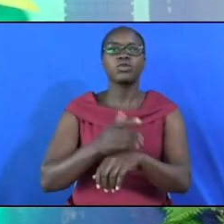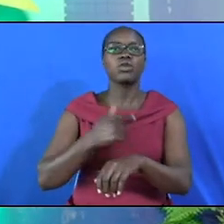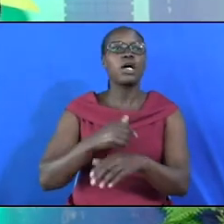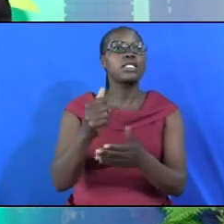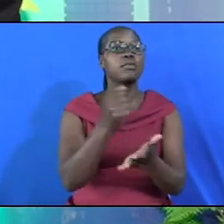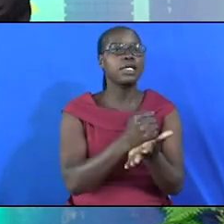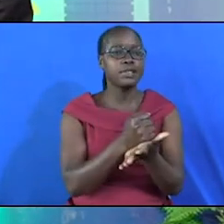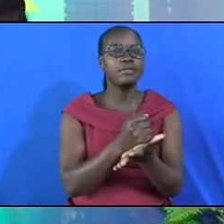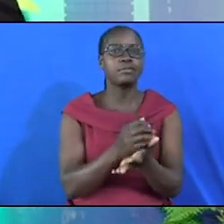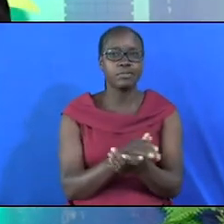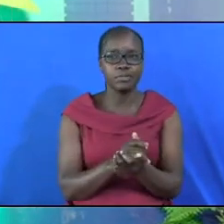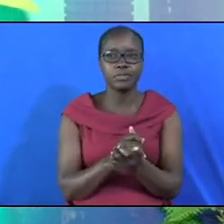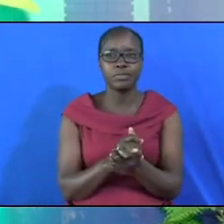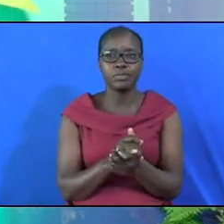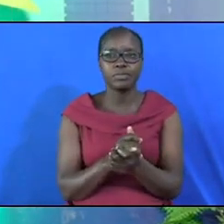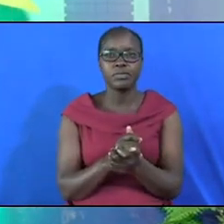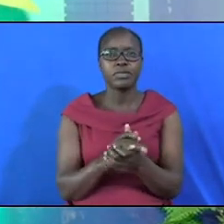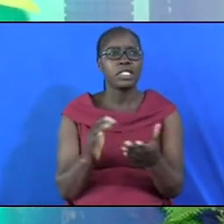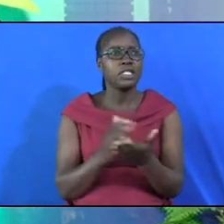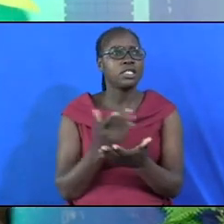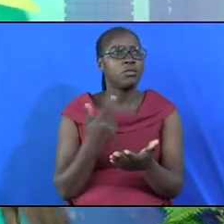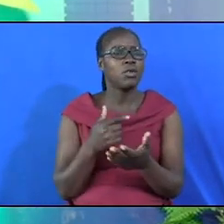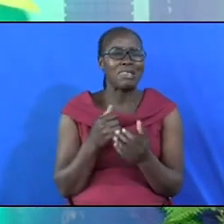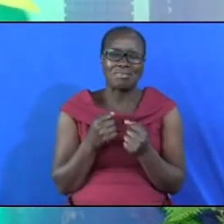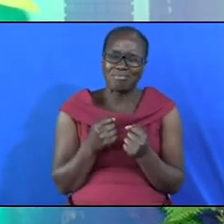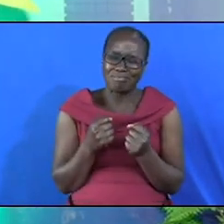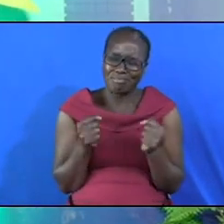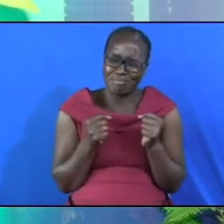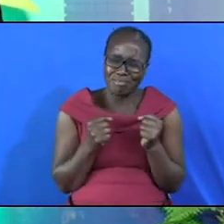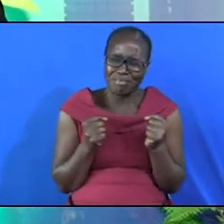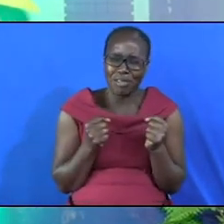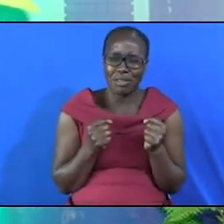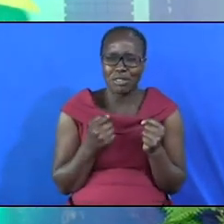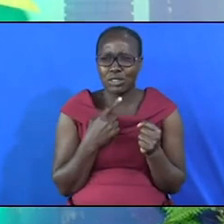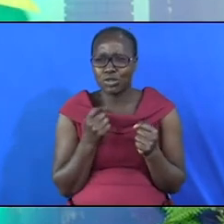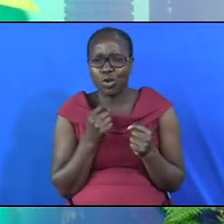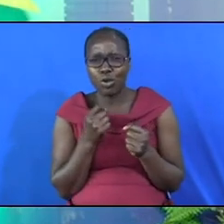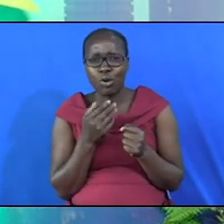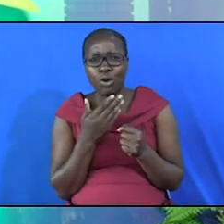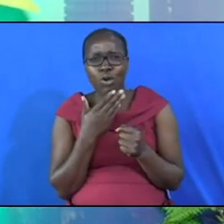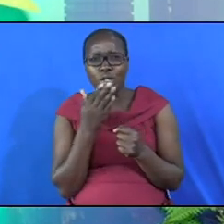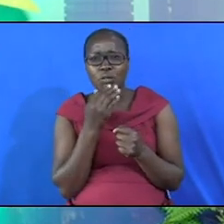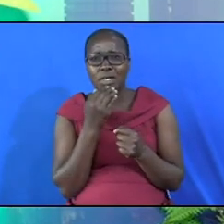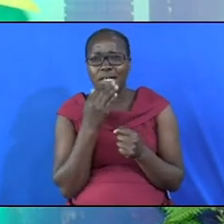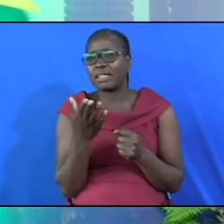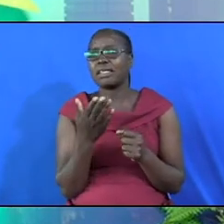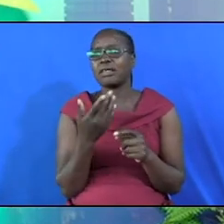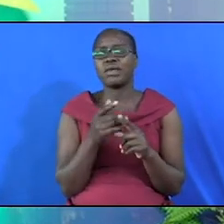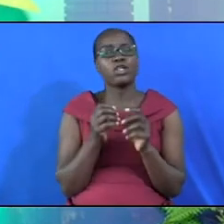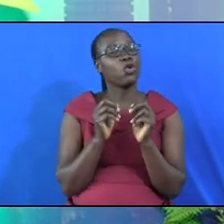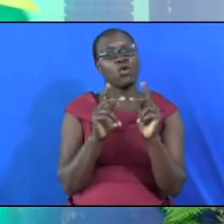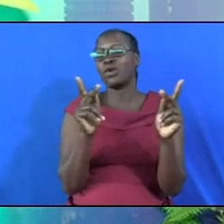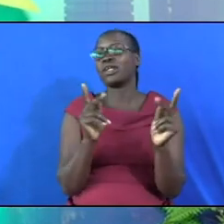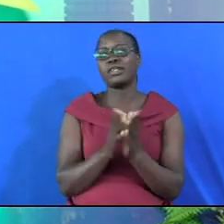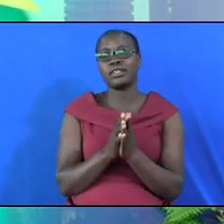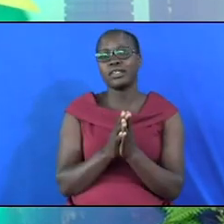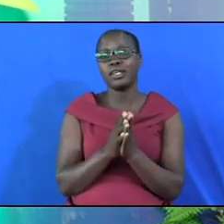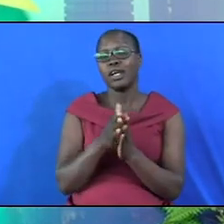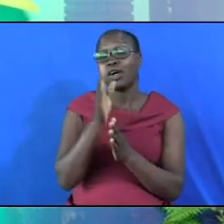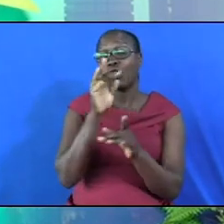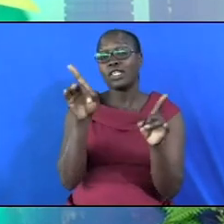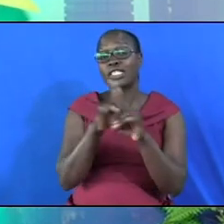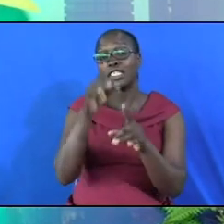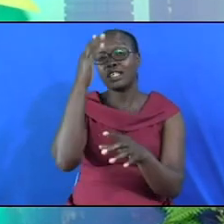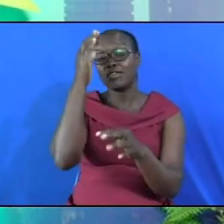Amen? Yes, some of us are feeling cold, so they are not willing to respond. But it's well, because God is still